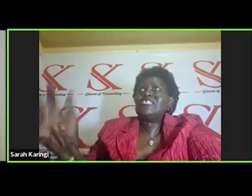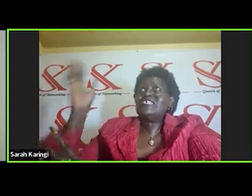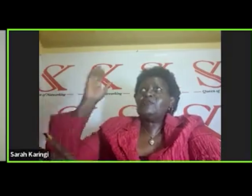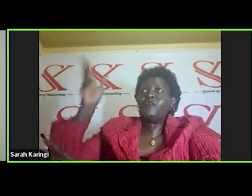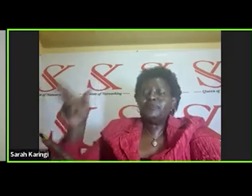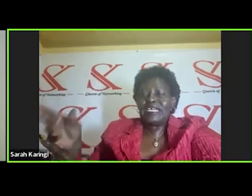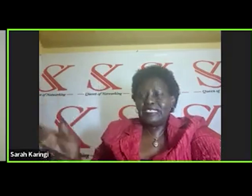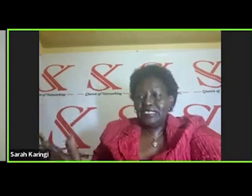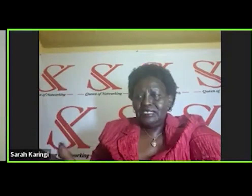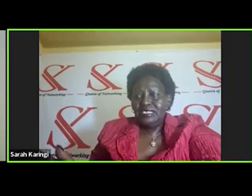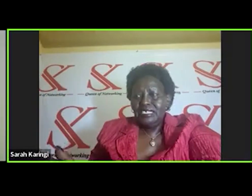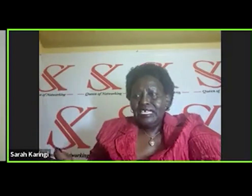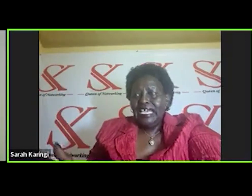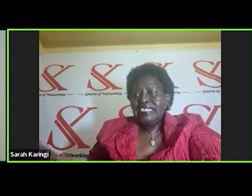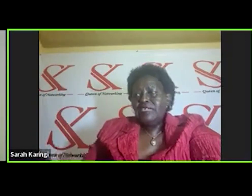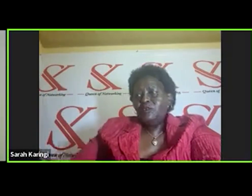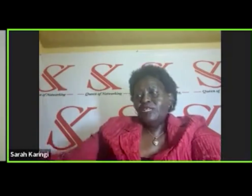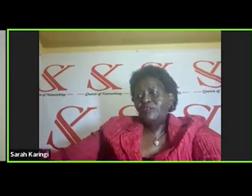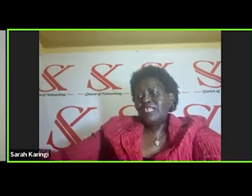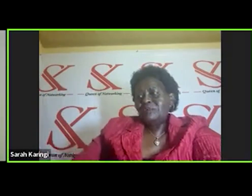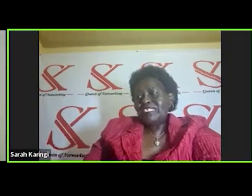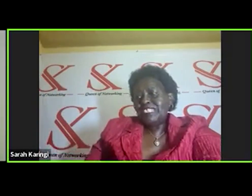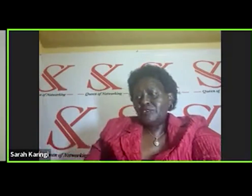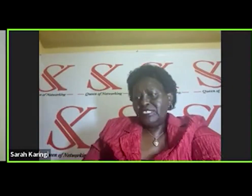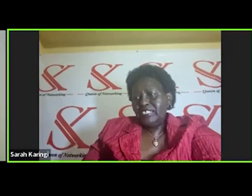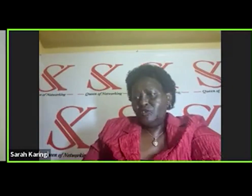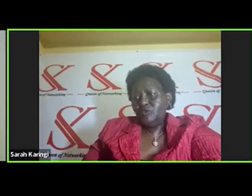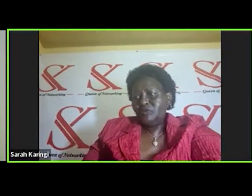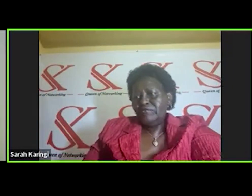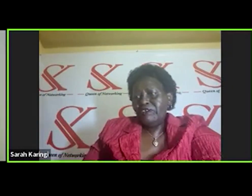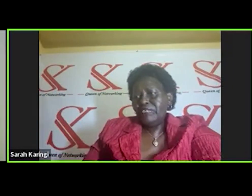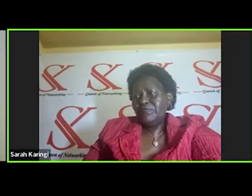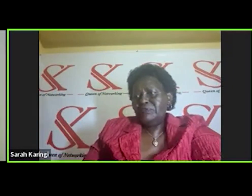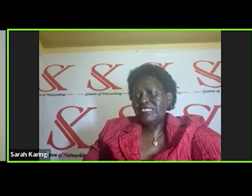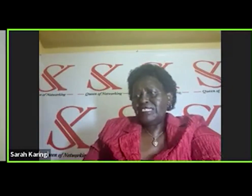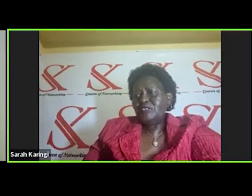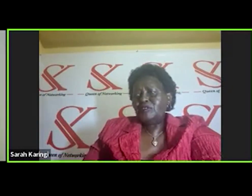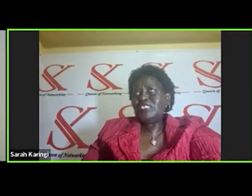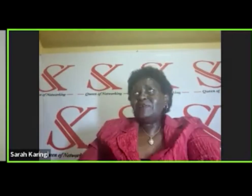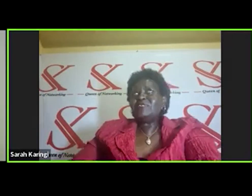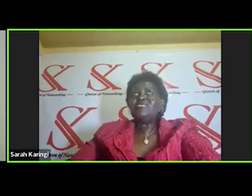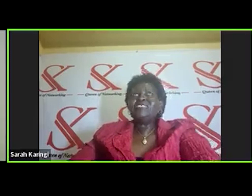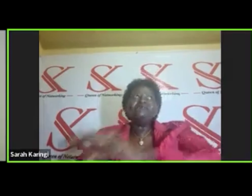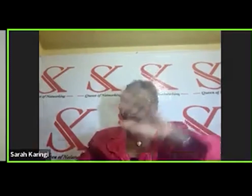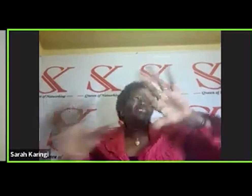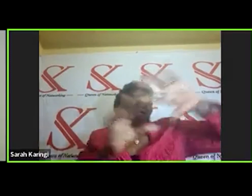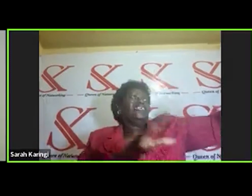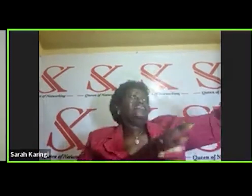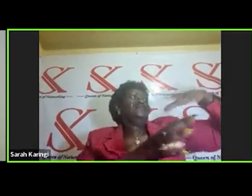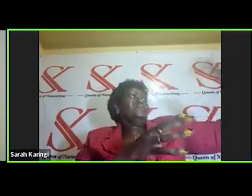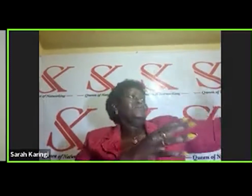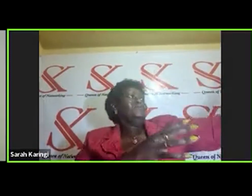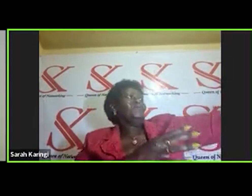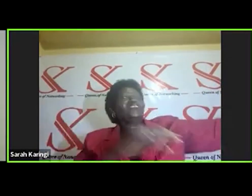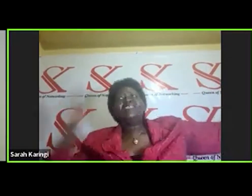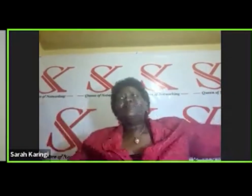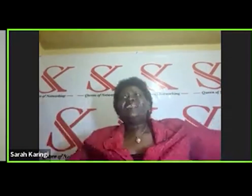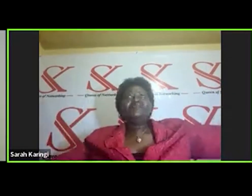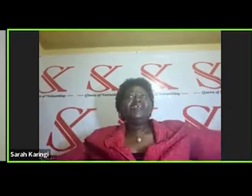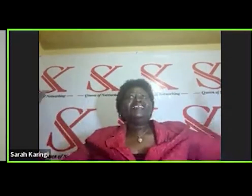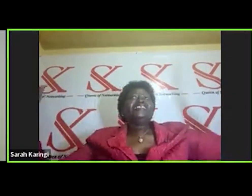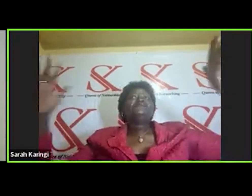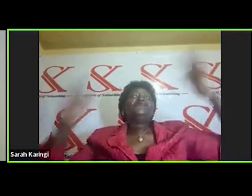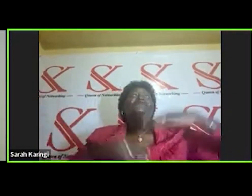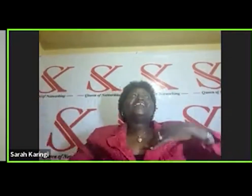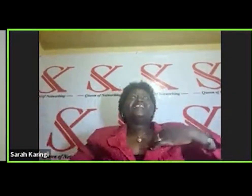was a hotel there called Parkside. And the owner of that Parkside hotel used to drive a very big Mercedes. You see the ones which are this side in front and back,